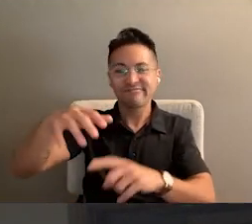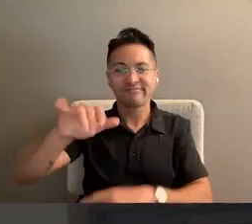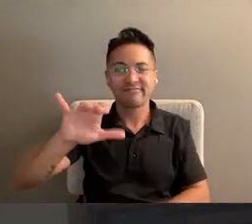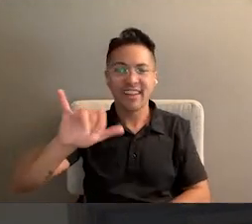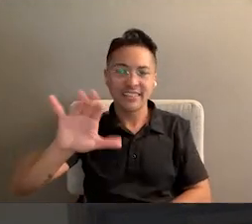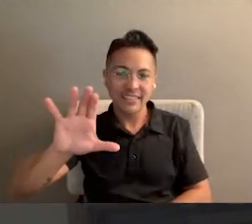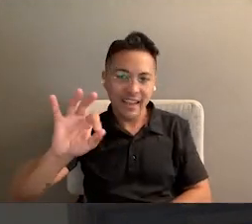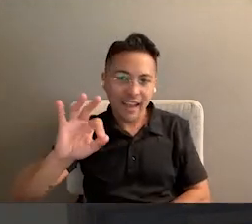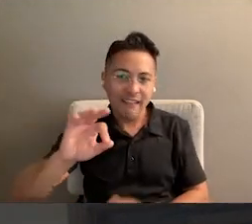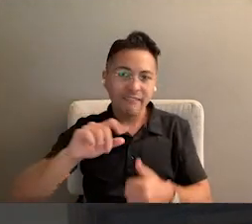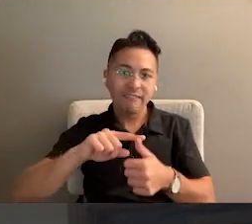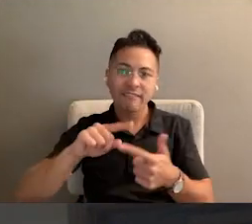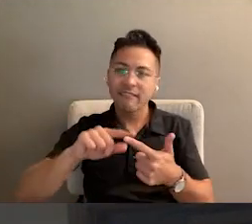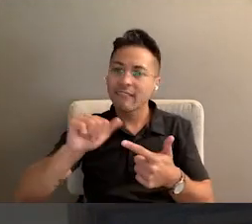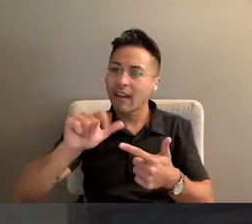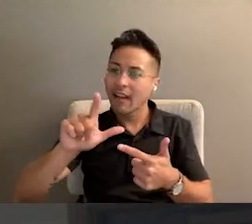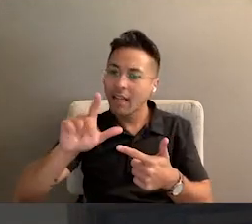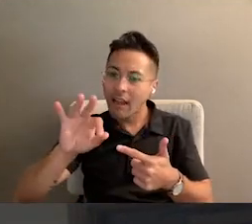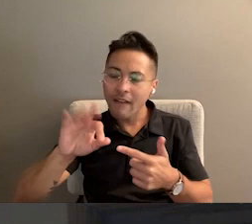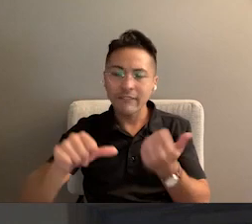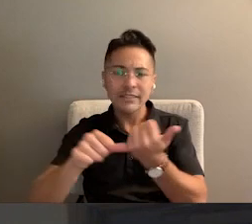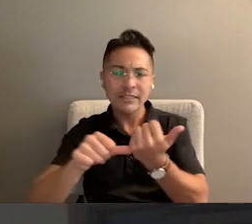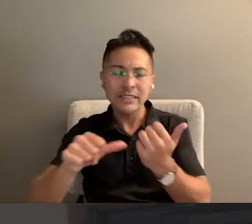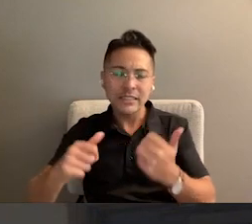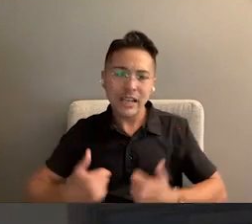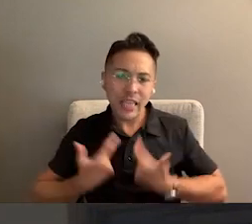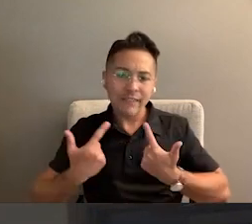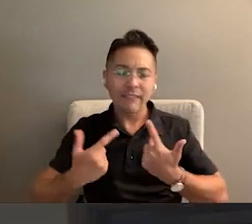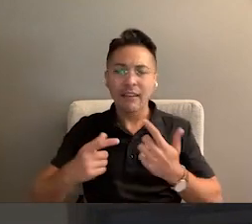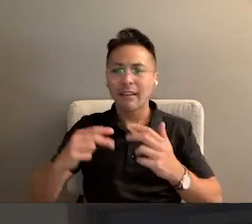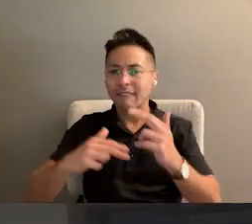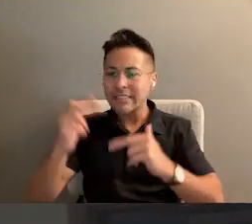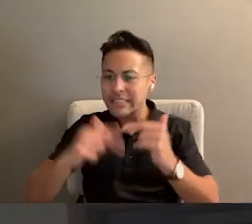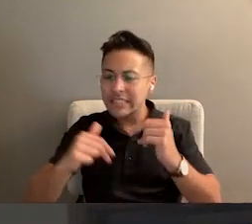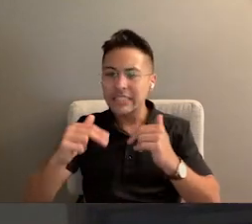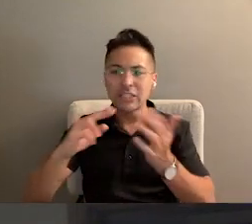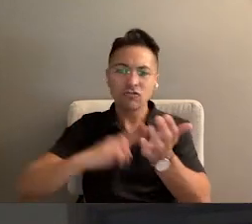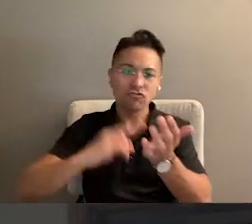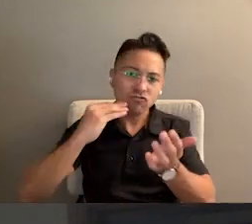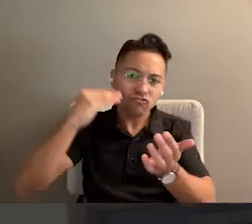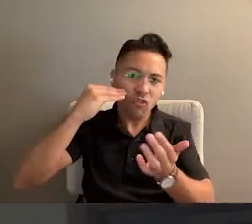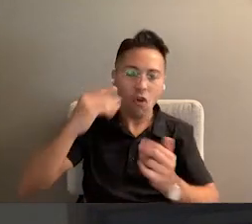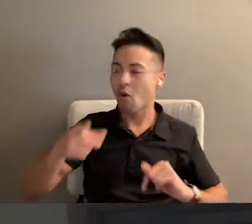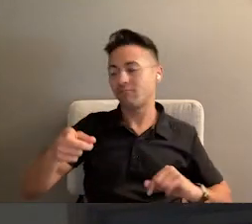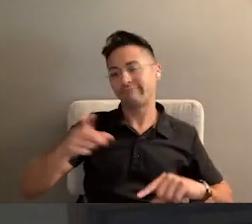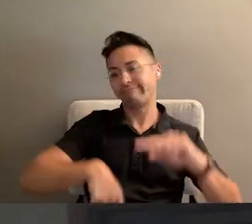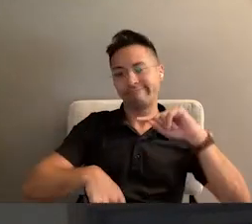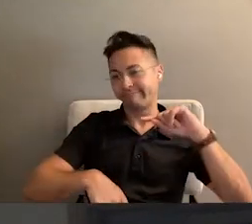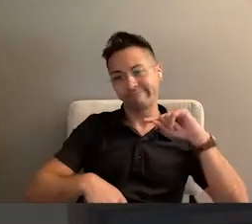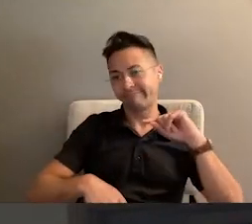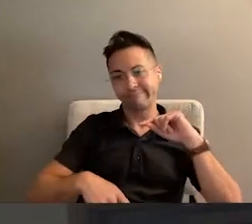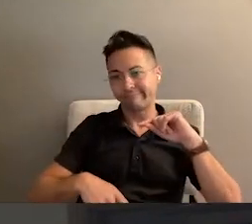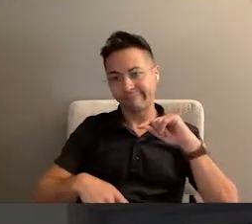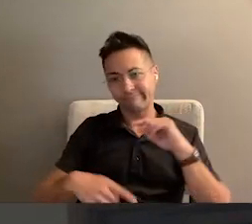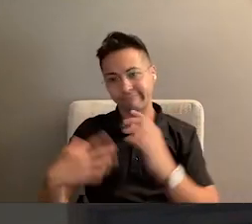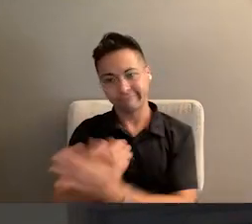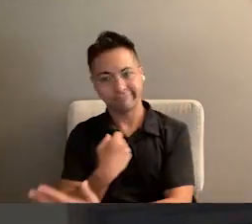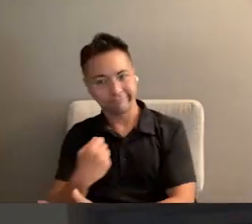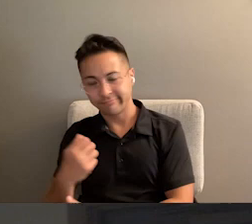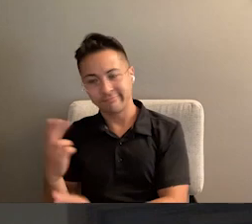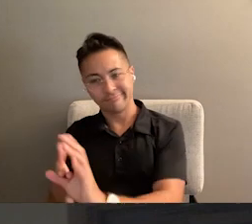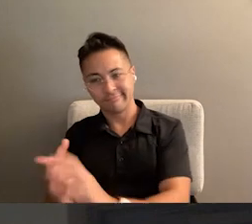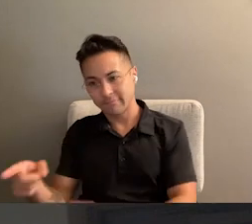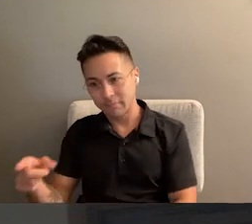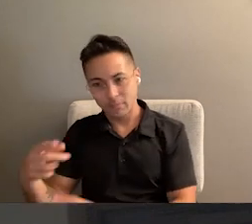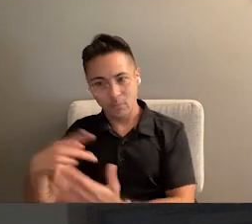in what we call an institutional setting, right? You can't live in an ICF or an ALF, an assisted living facility, a nursing home. Those are